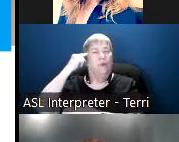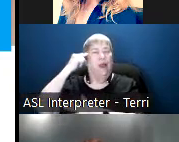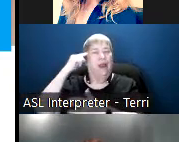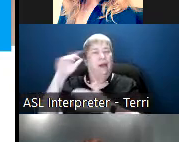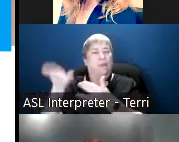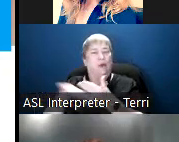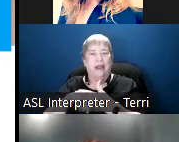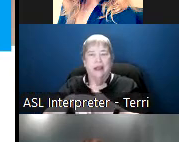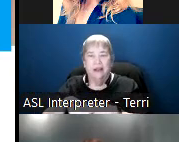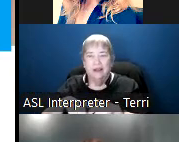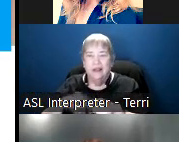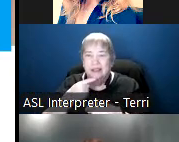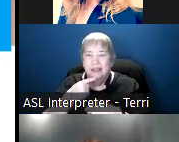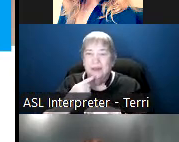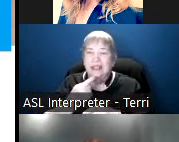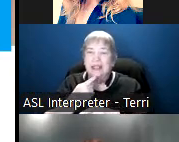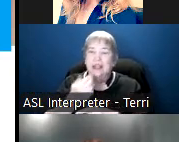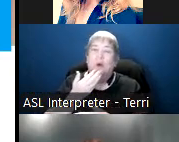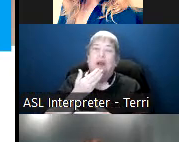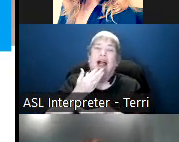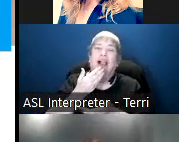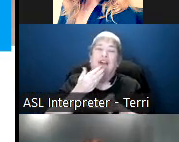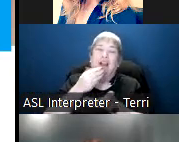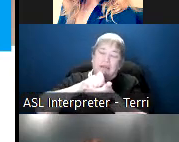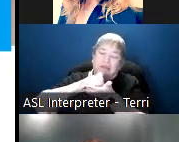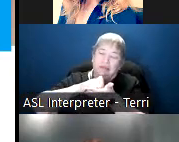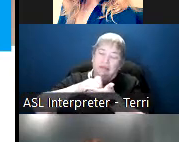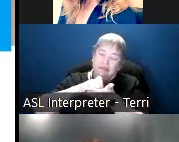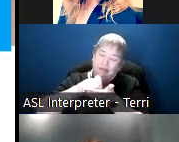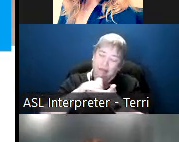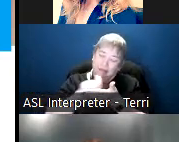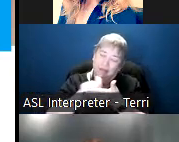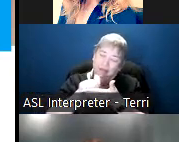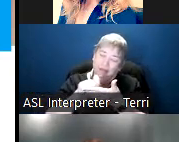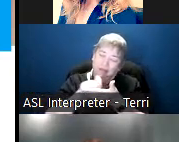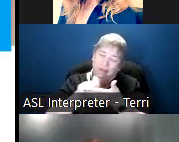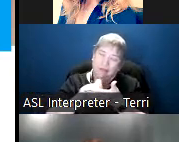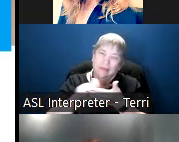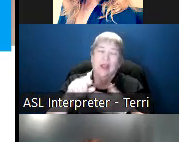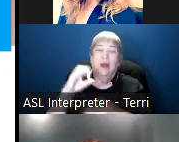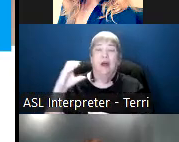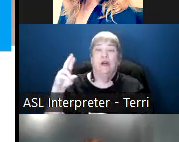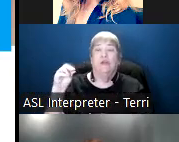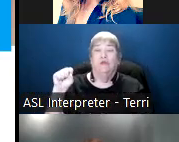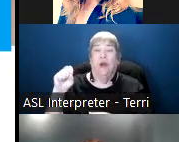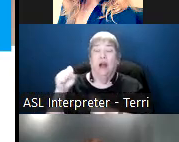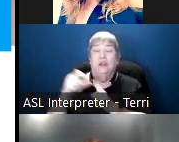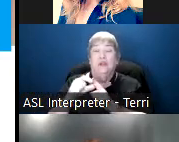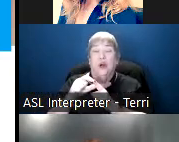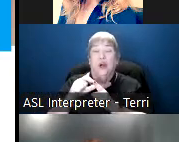put coloring or crossword puzzles. Absolutely. Those are ways to just relax your brain, give you some